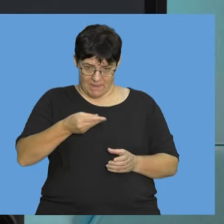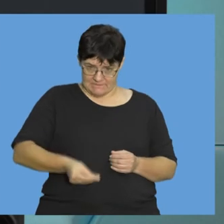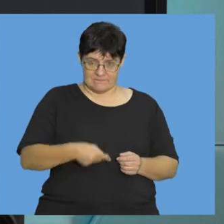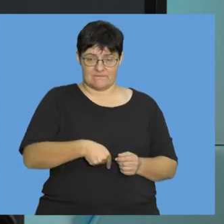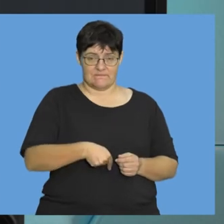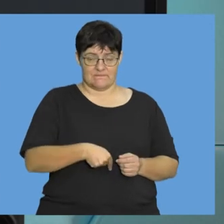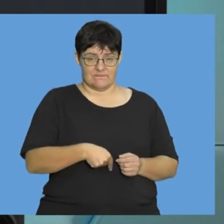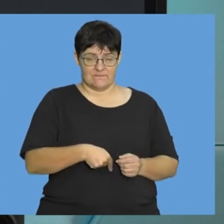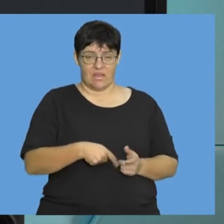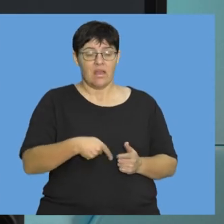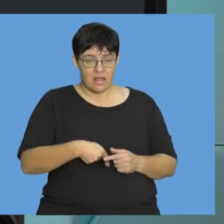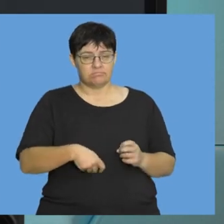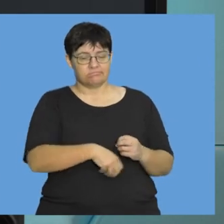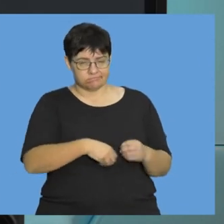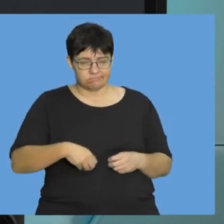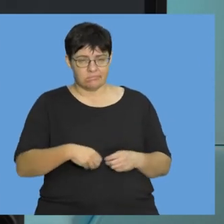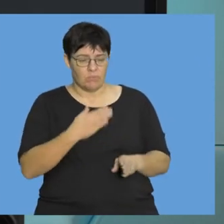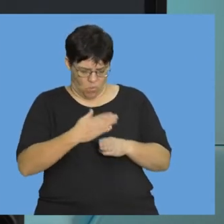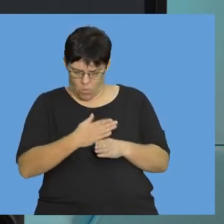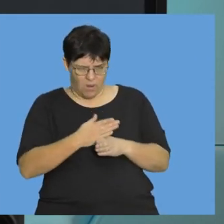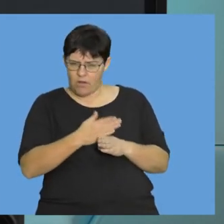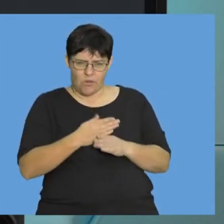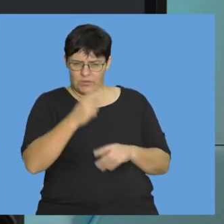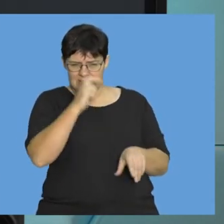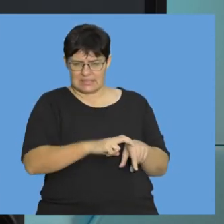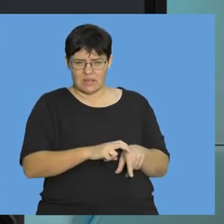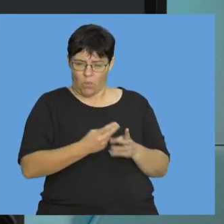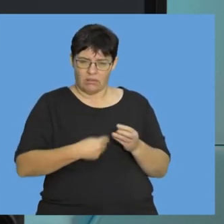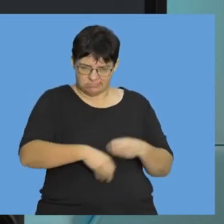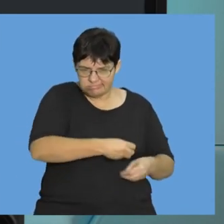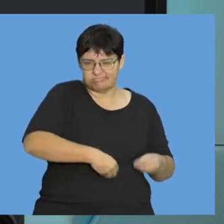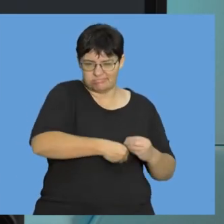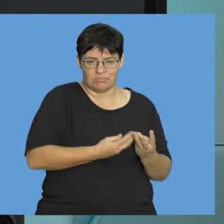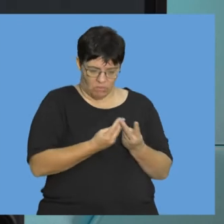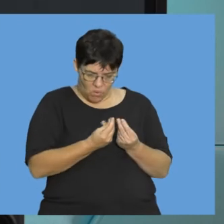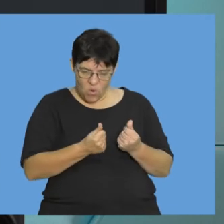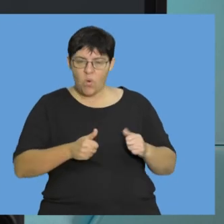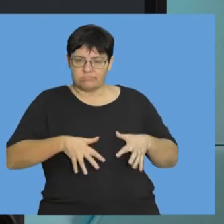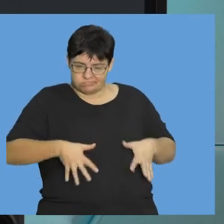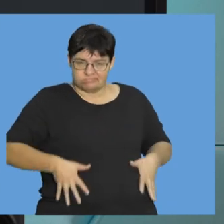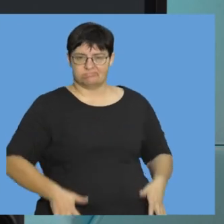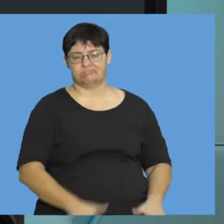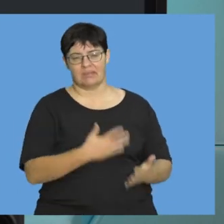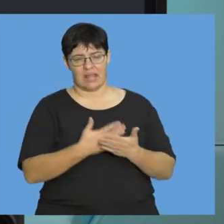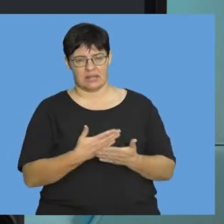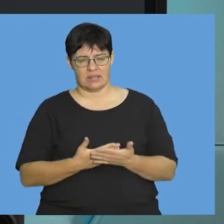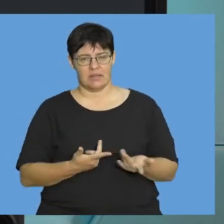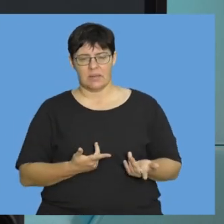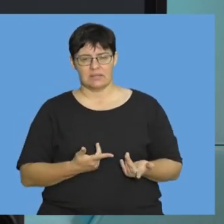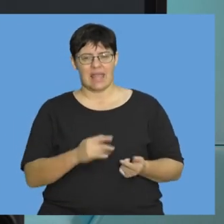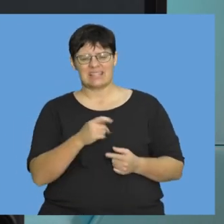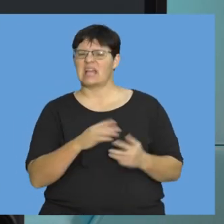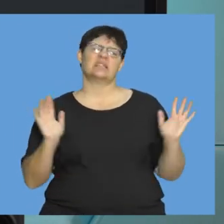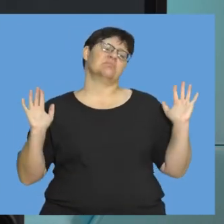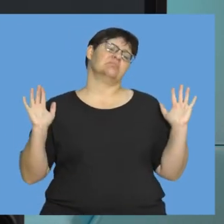it. Now these enzymes in there, the enzymes in your stomach, they need to work. Remember, we need digestion, we need to get those things